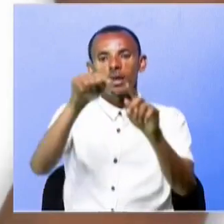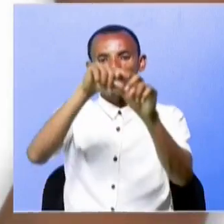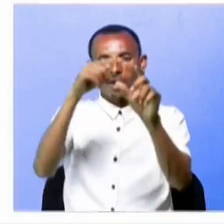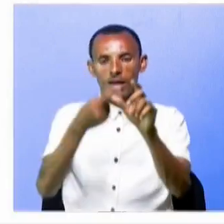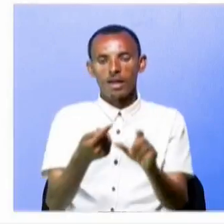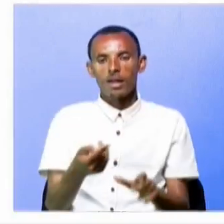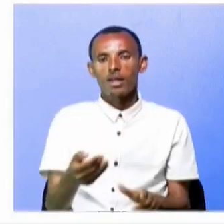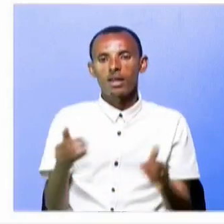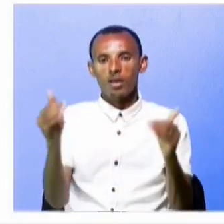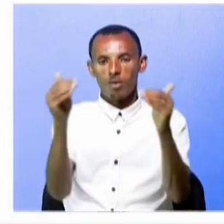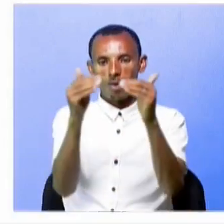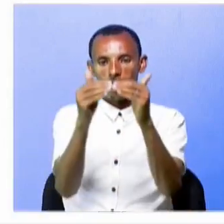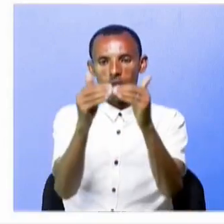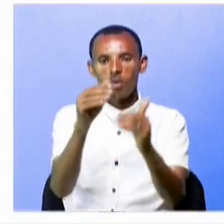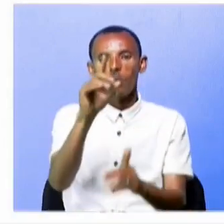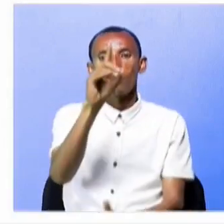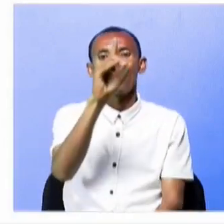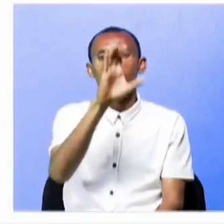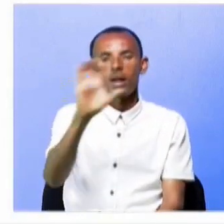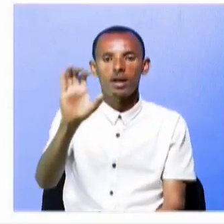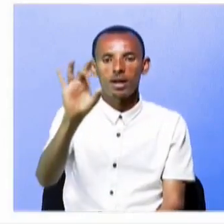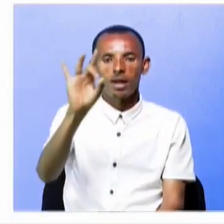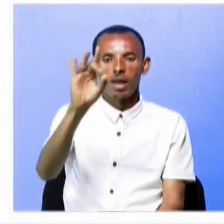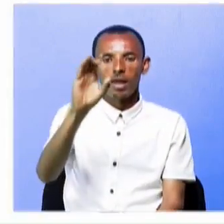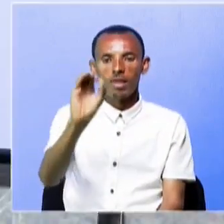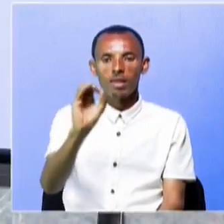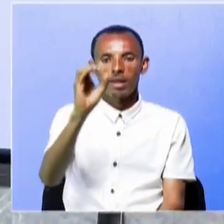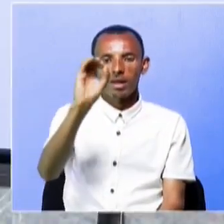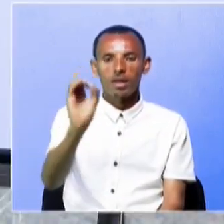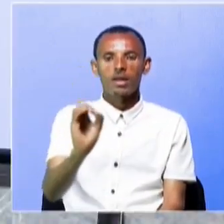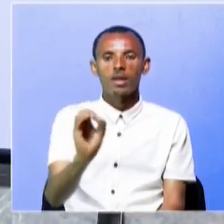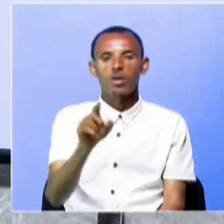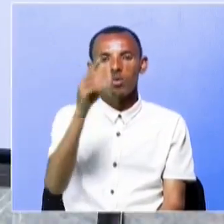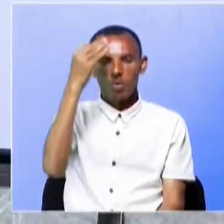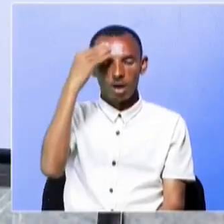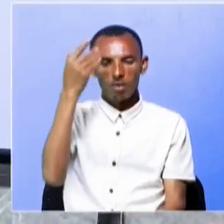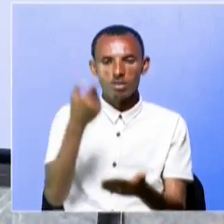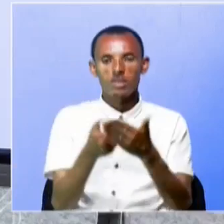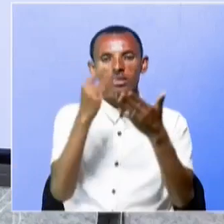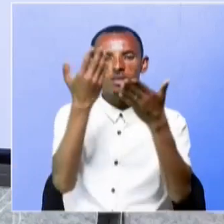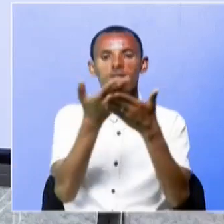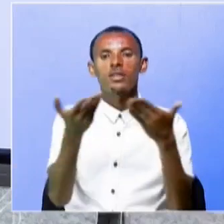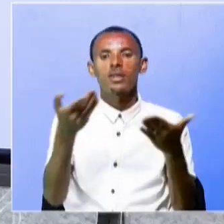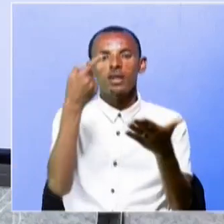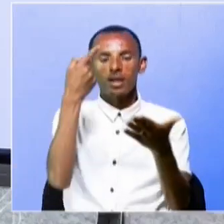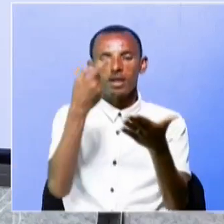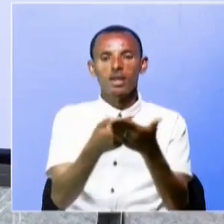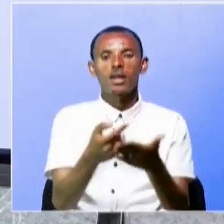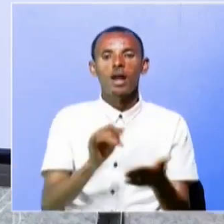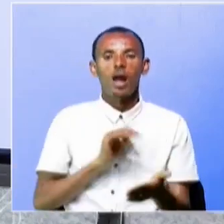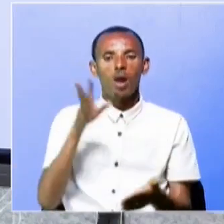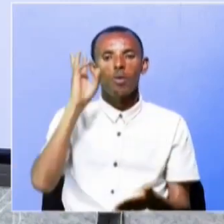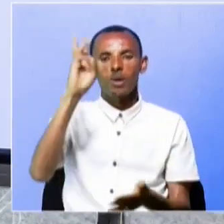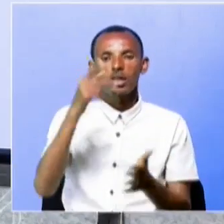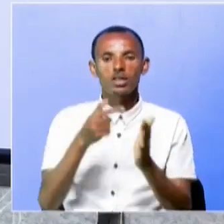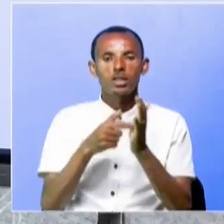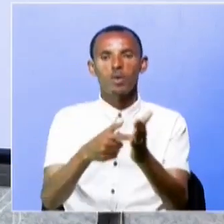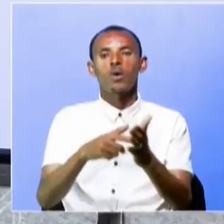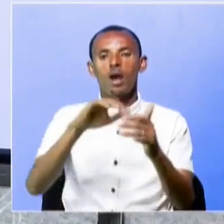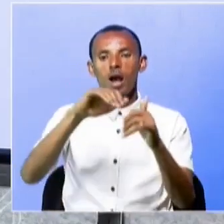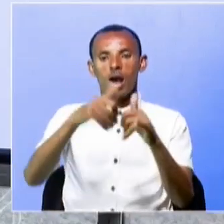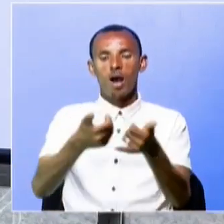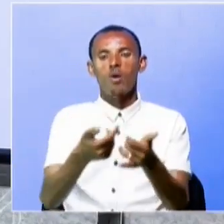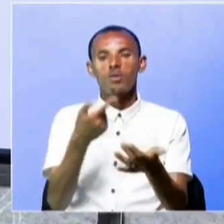is 180 degree, right? You all know this thing. Here, I will show you how